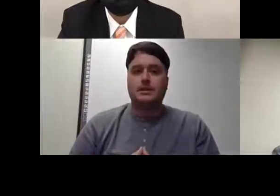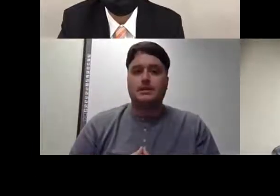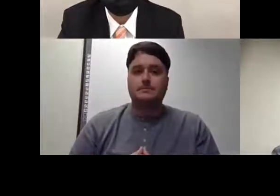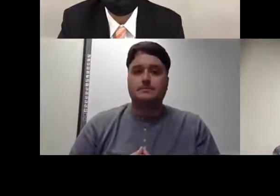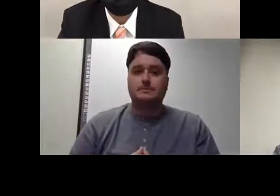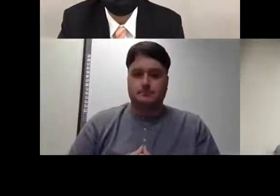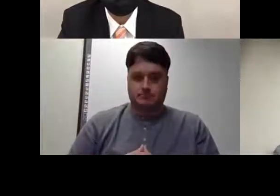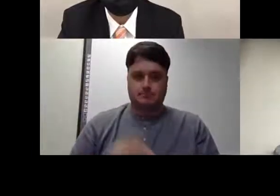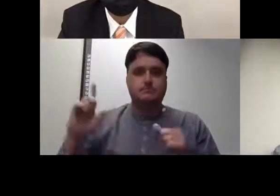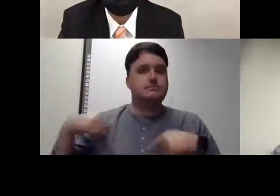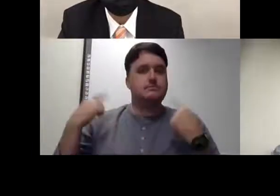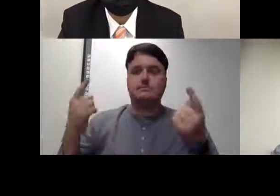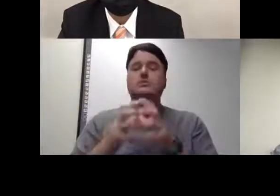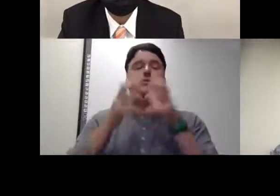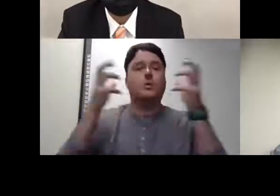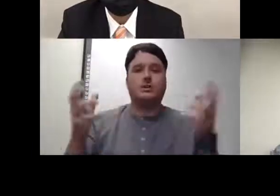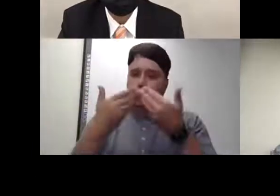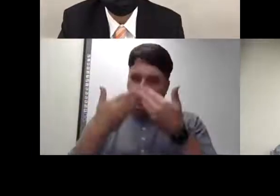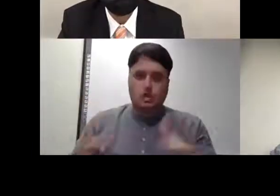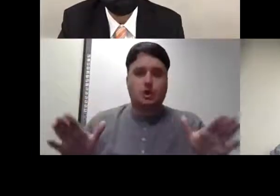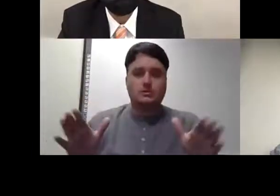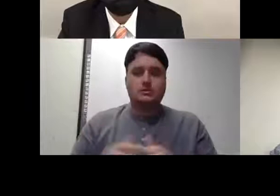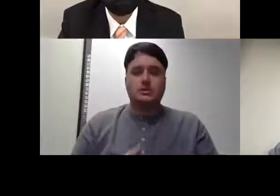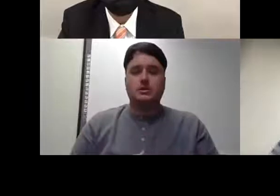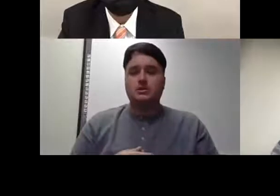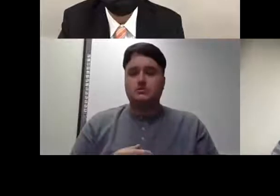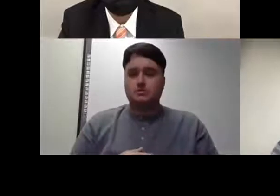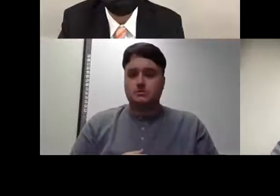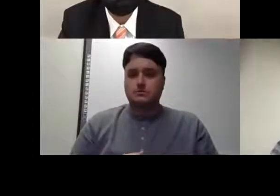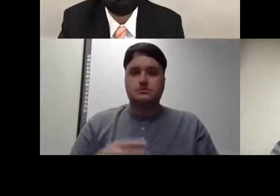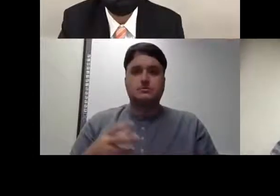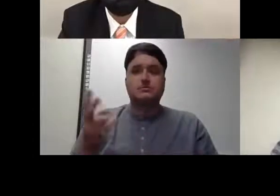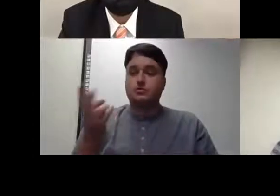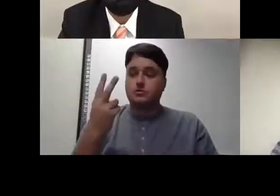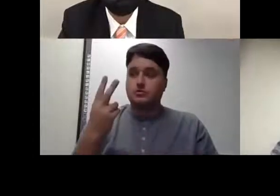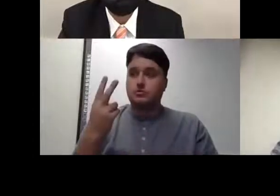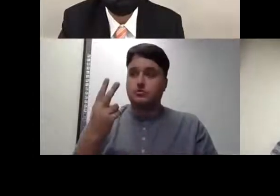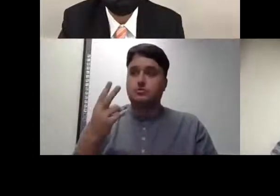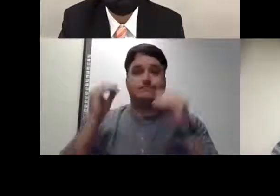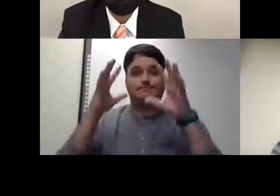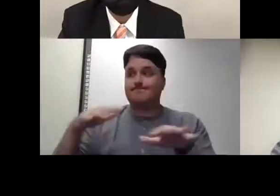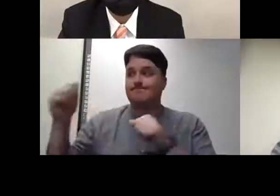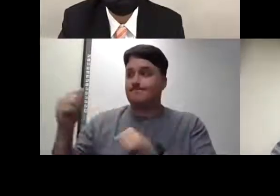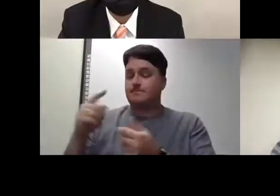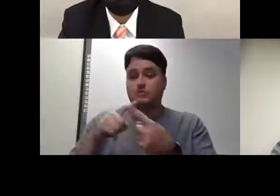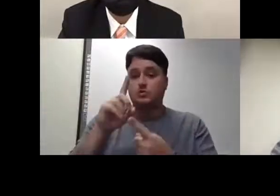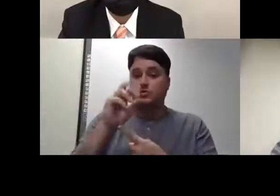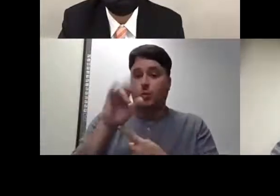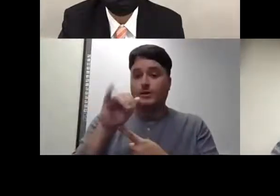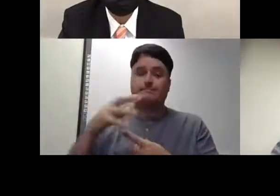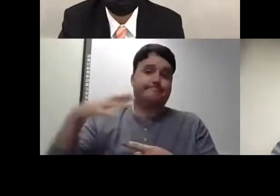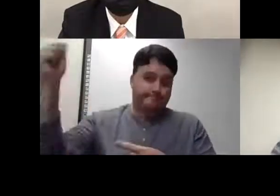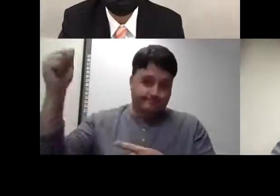We have lost so much at Audubon. We had 2 TOSAs last year. We had Doris, she's no longer with us. We have Rebecca,